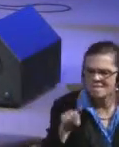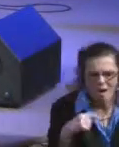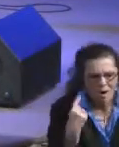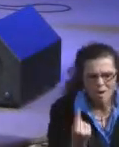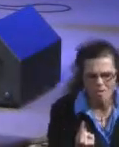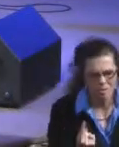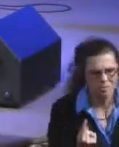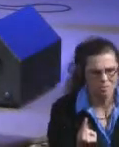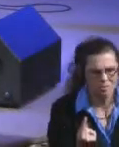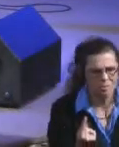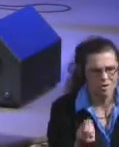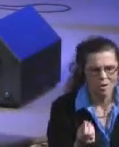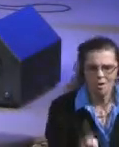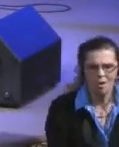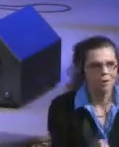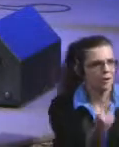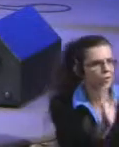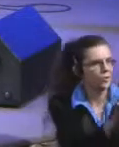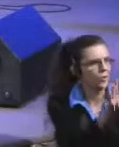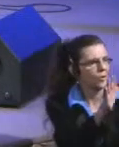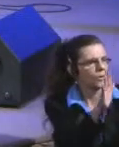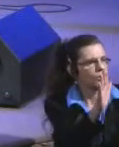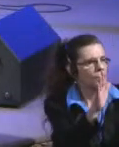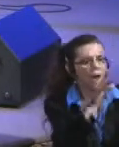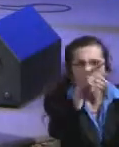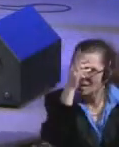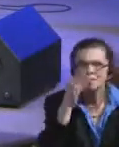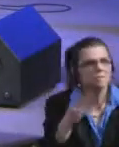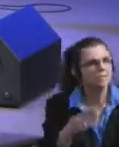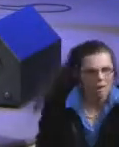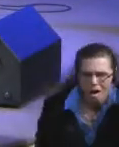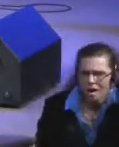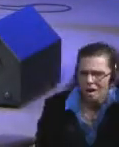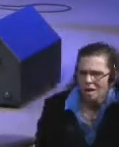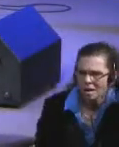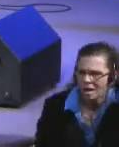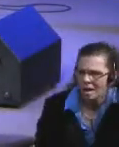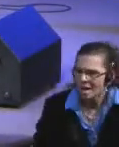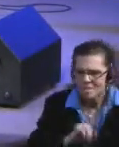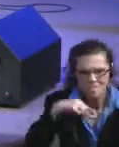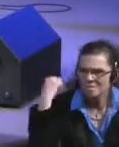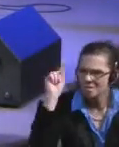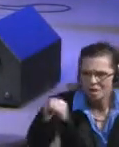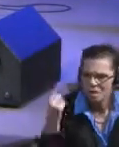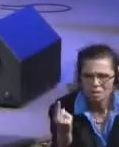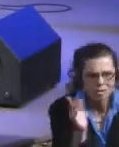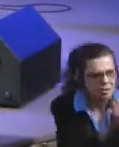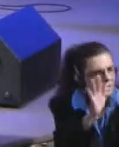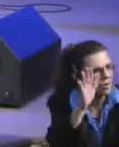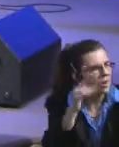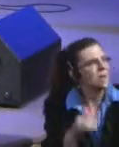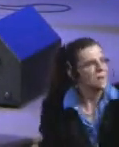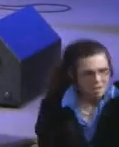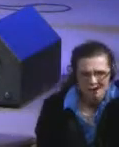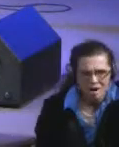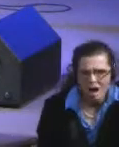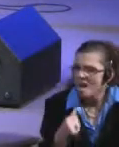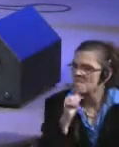it's not the only one who deserves glory is God. Yeah. Amen. The only one who deserves glory is God. It's not because of